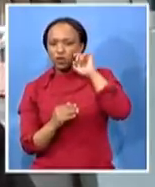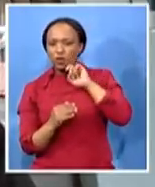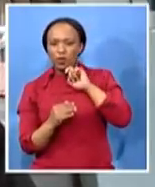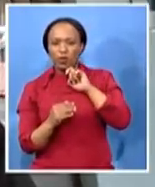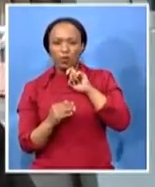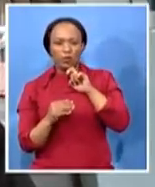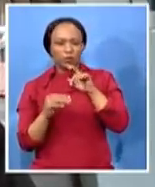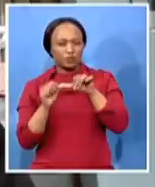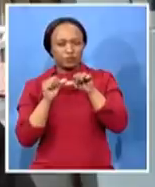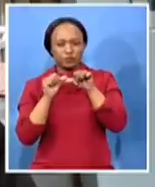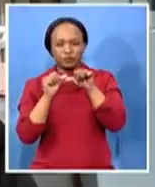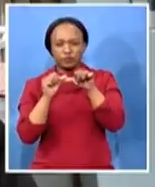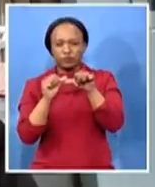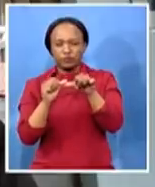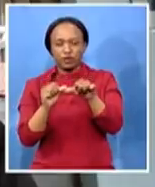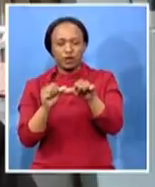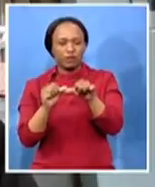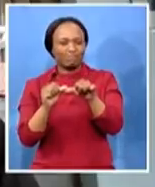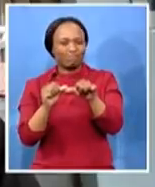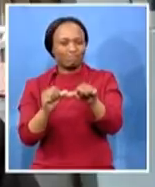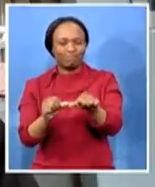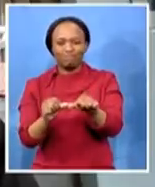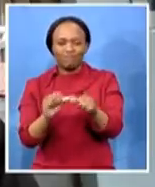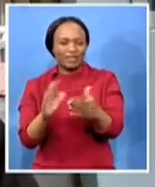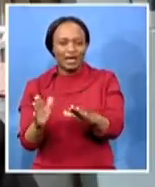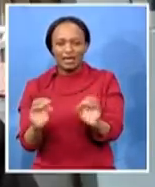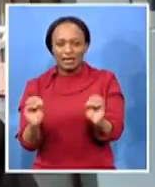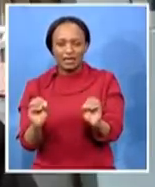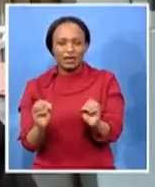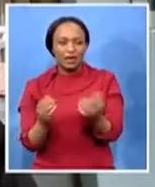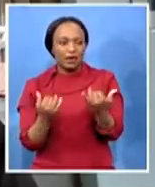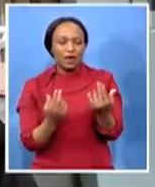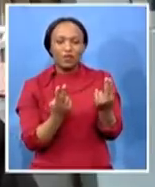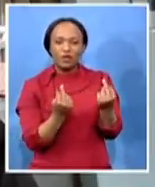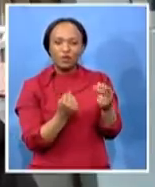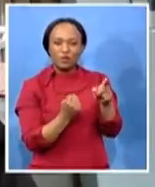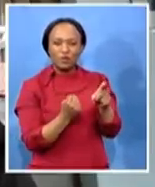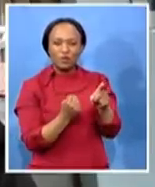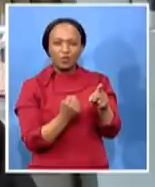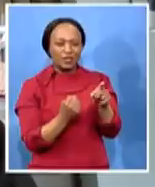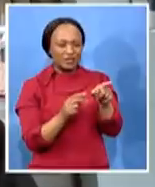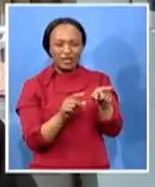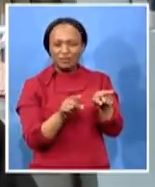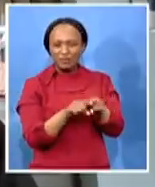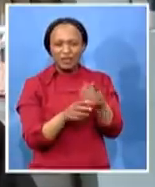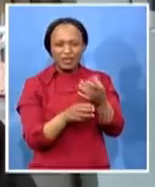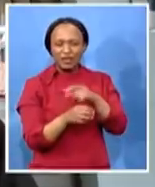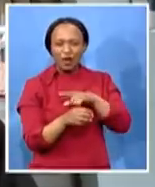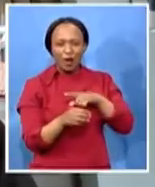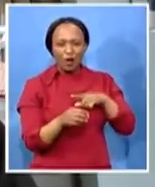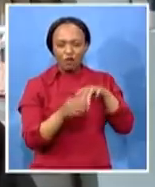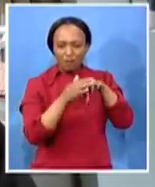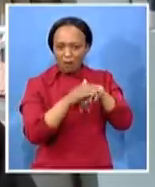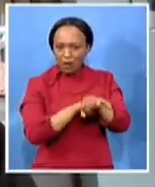the new is equally taking too long to be born. Perhaps on this day,